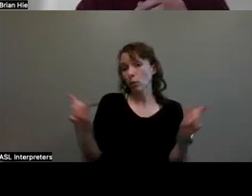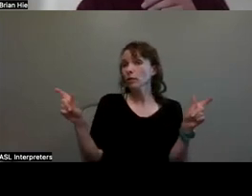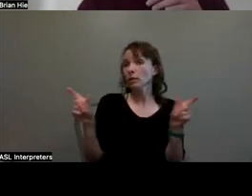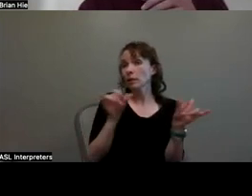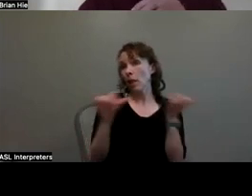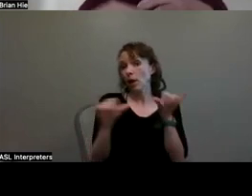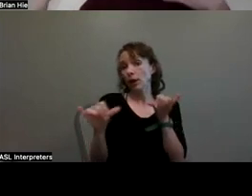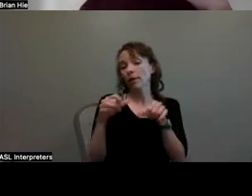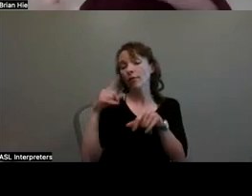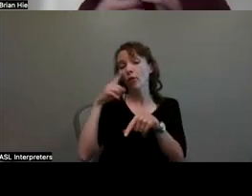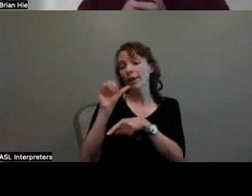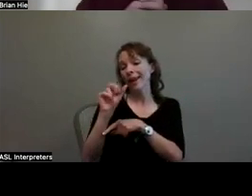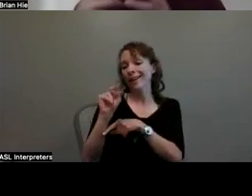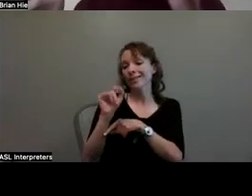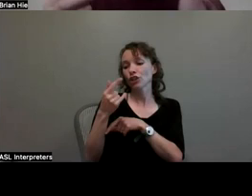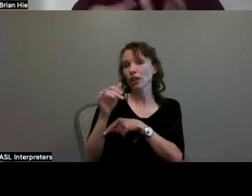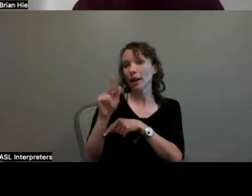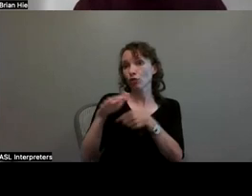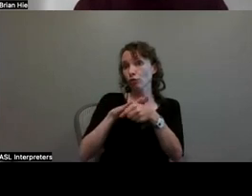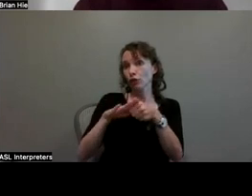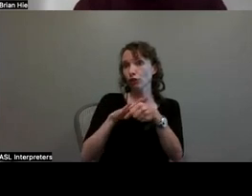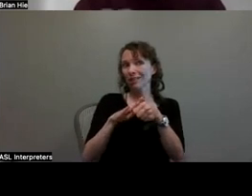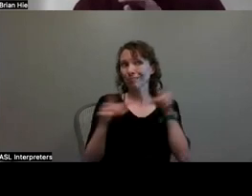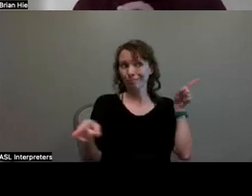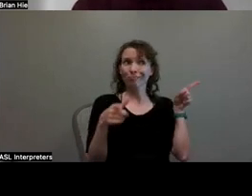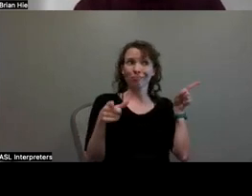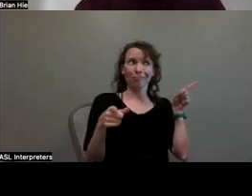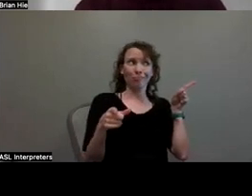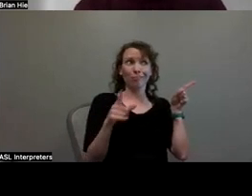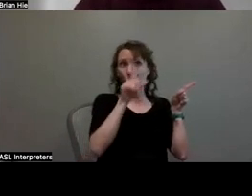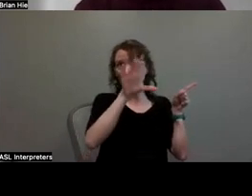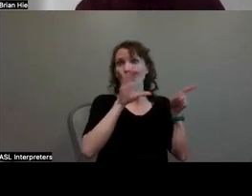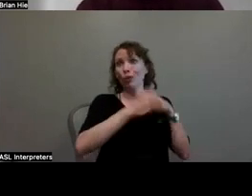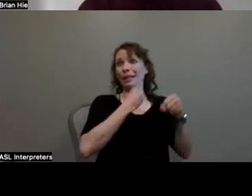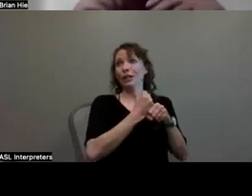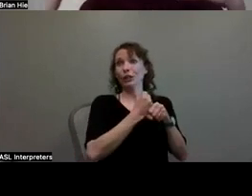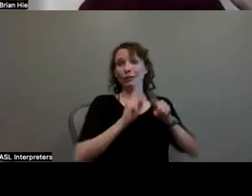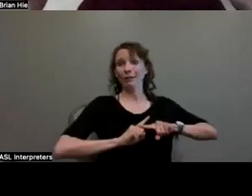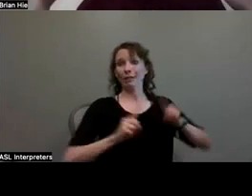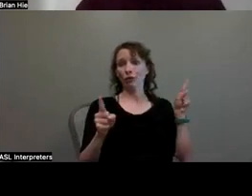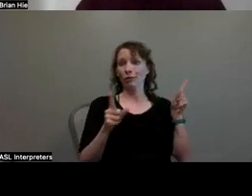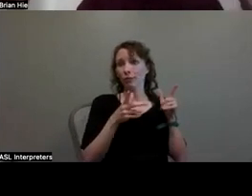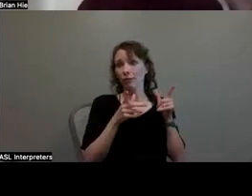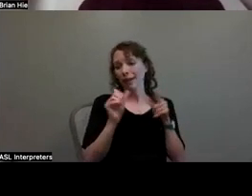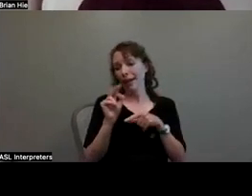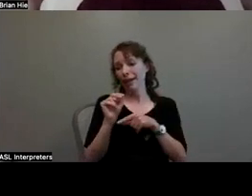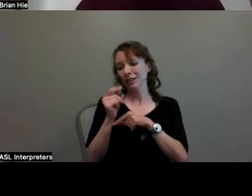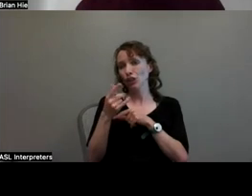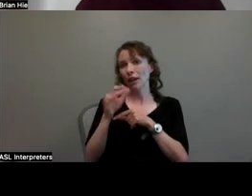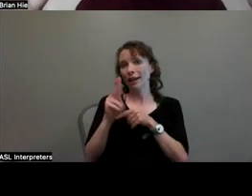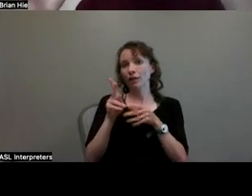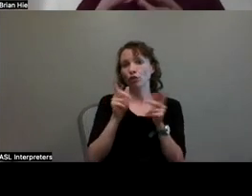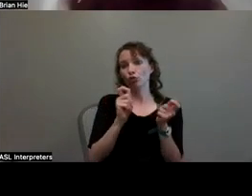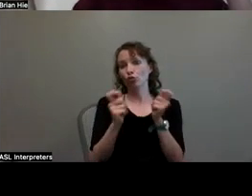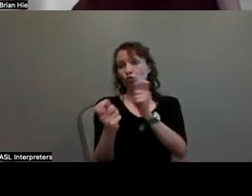regions of this protein, despite more than a century of antigenic drift. So the takeaway is